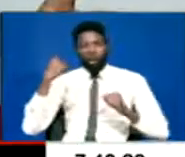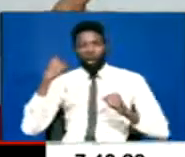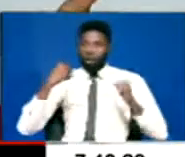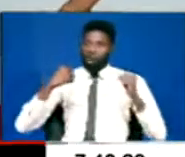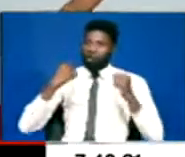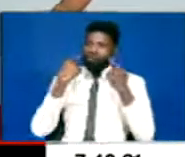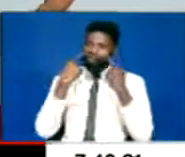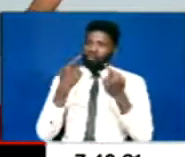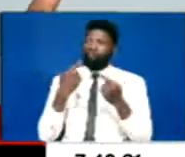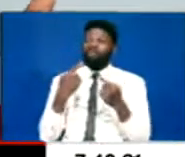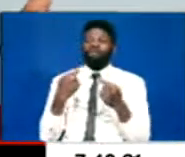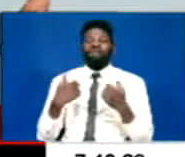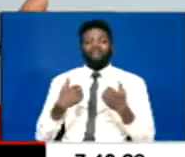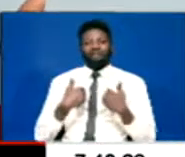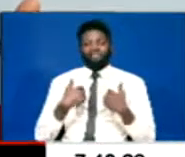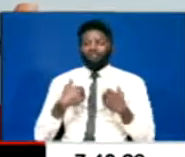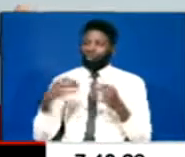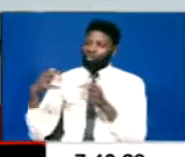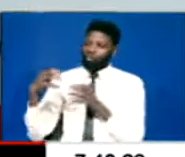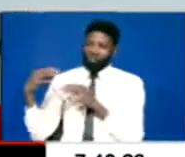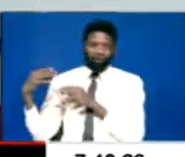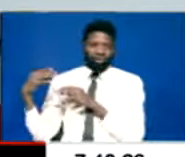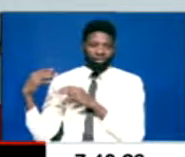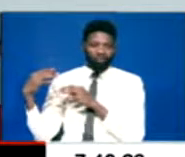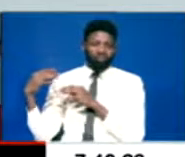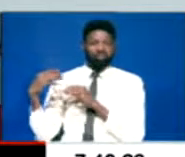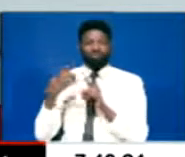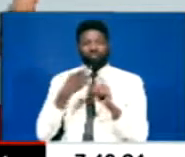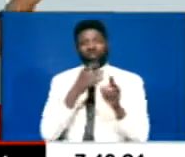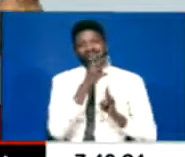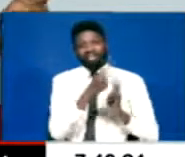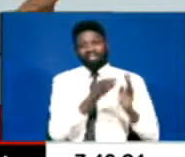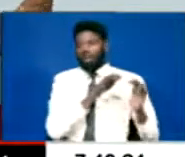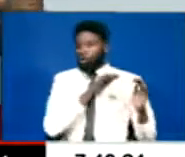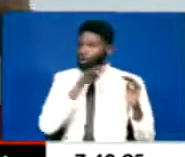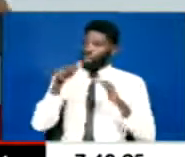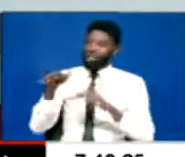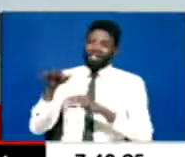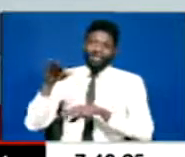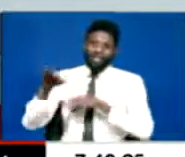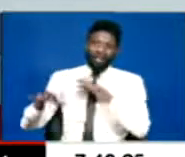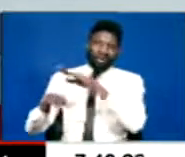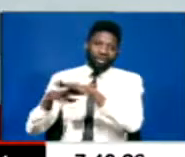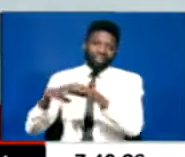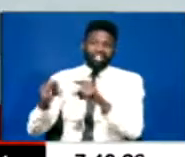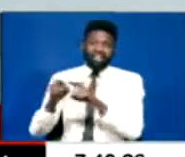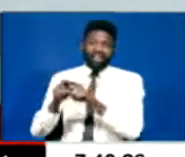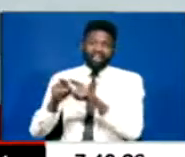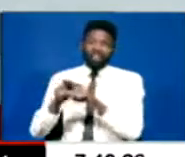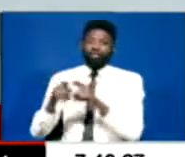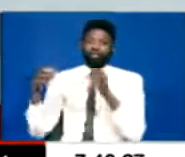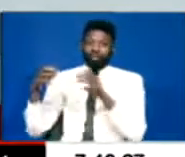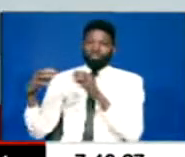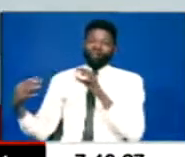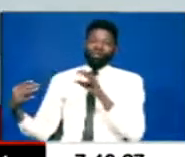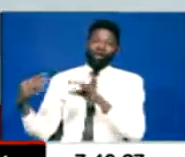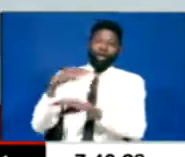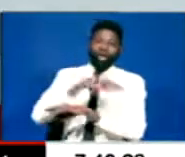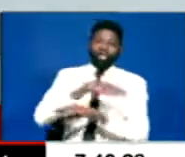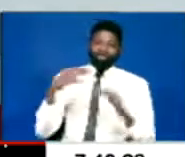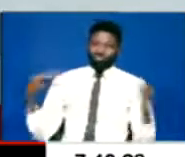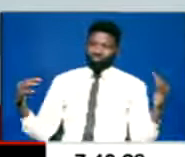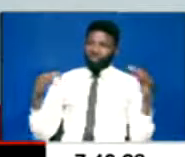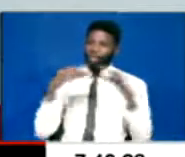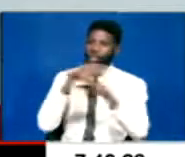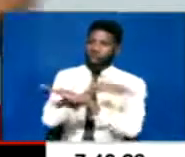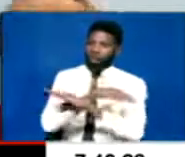a group who is going to be moving from Kasarani coming to Nyayo Stadium. Nyayo. At the end of the day, they will crisscross, or at some point they are going to board